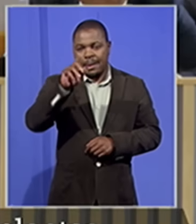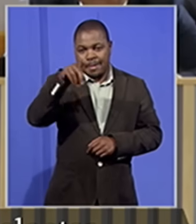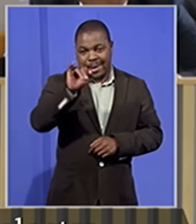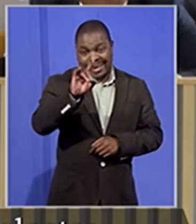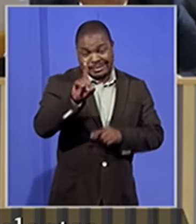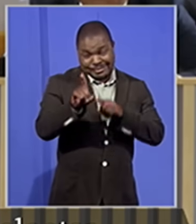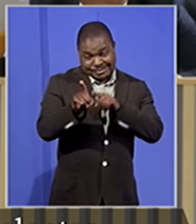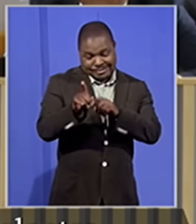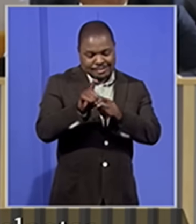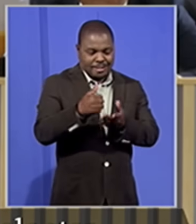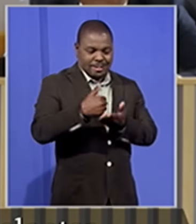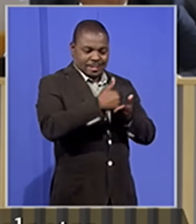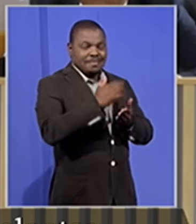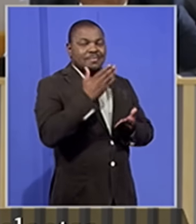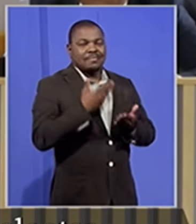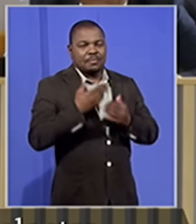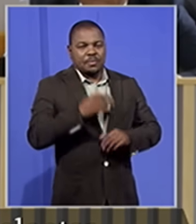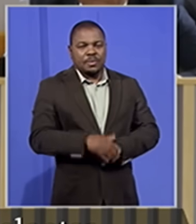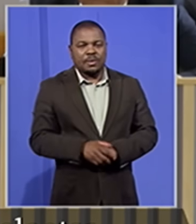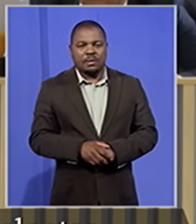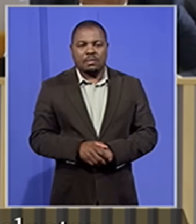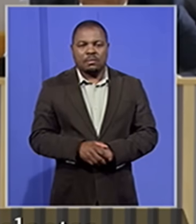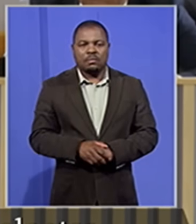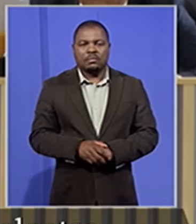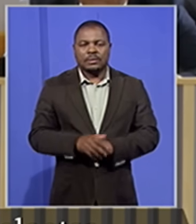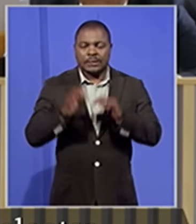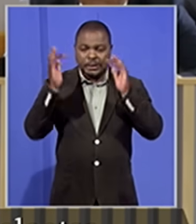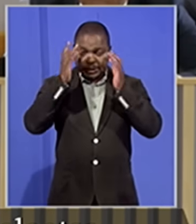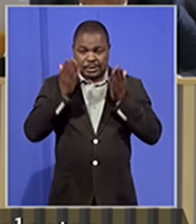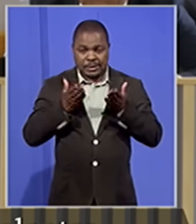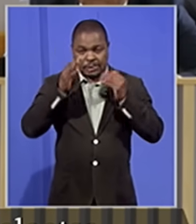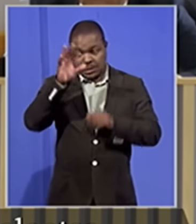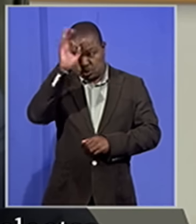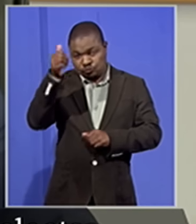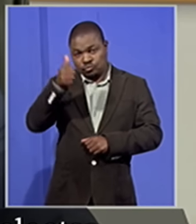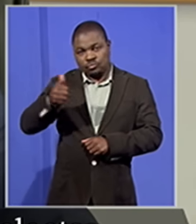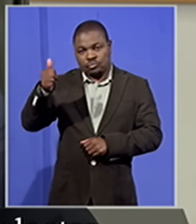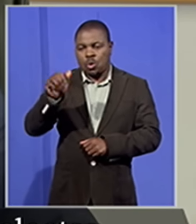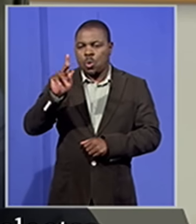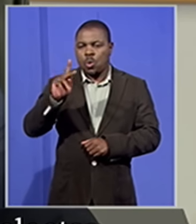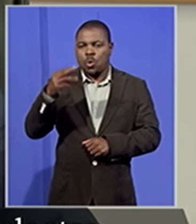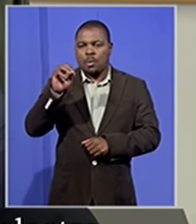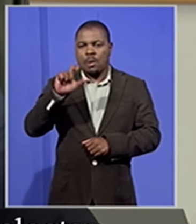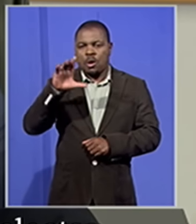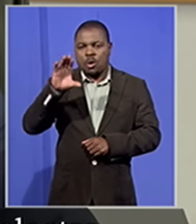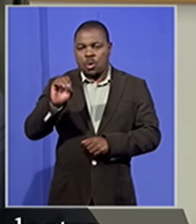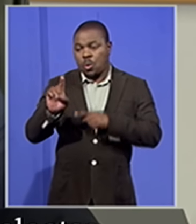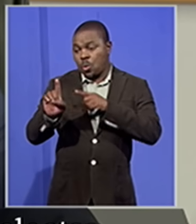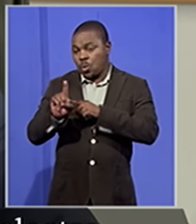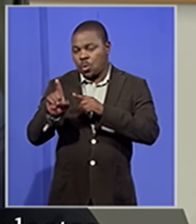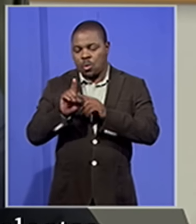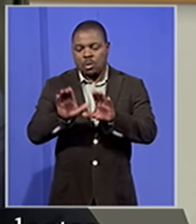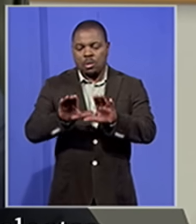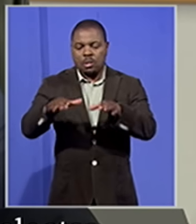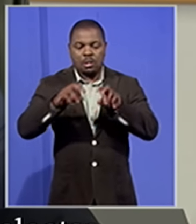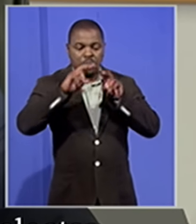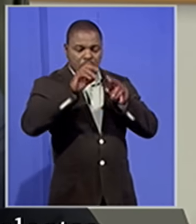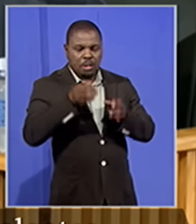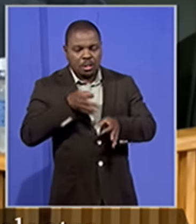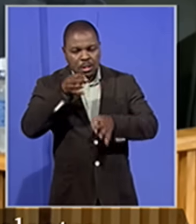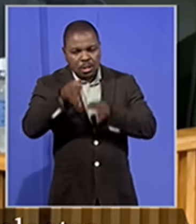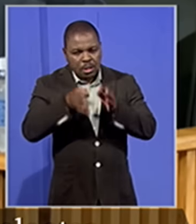breakthrough. Mohlanka e moholo wa mautlwela mo Lieutenant General Dumisani Khumalo o teketse commission bopaki ba neletsano ya